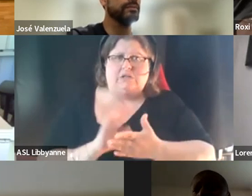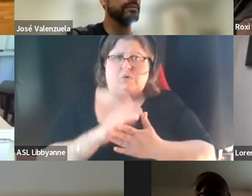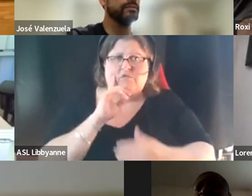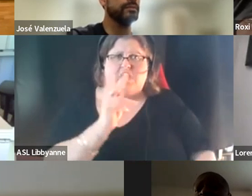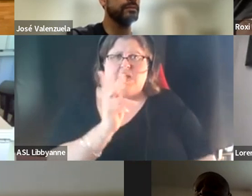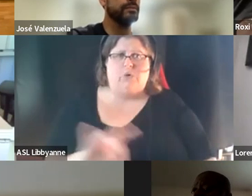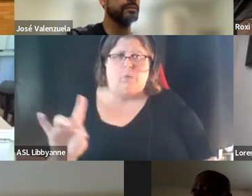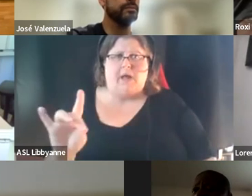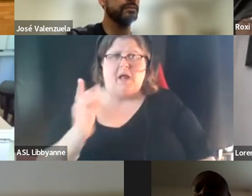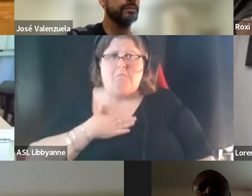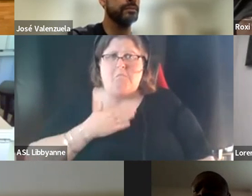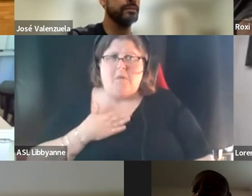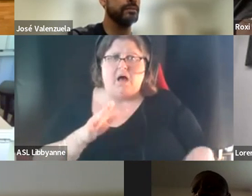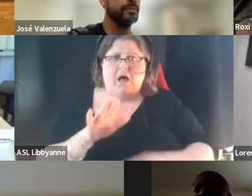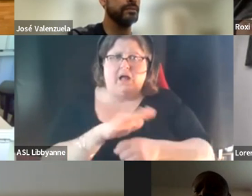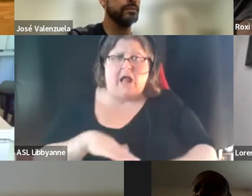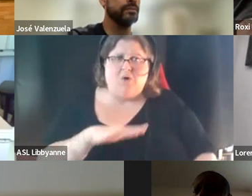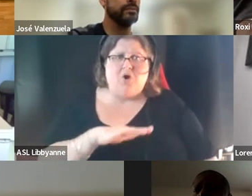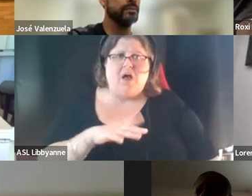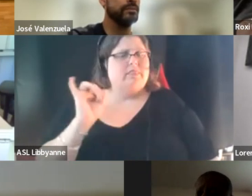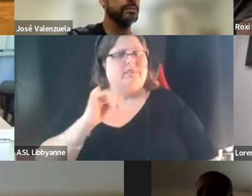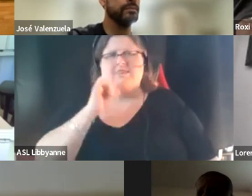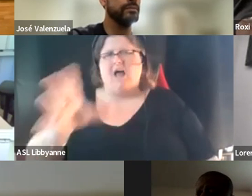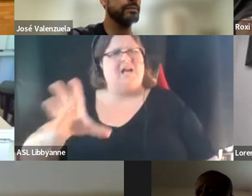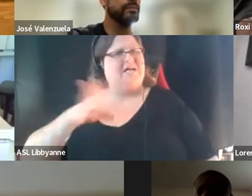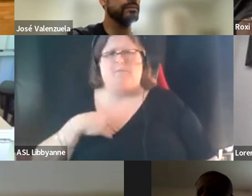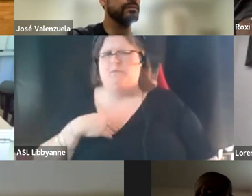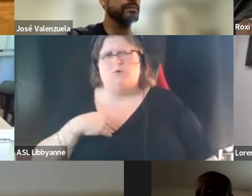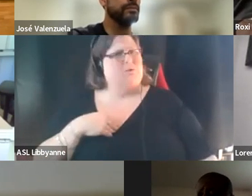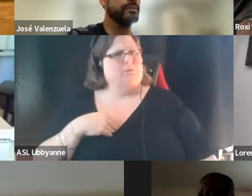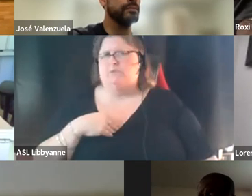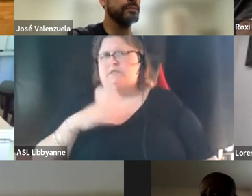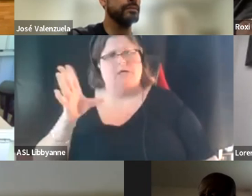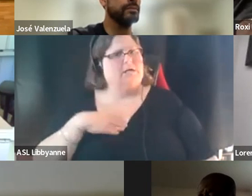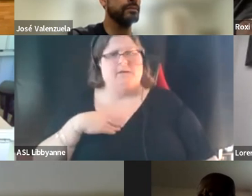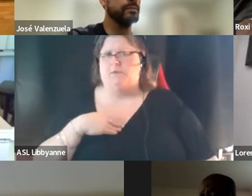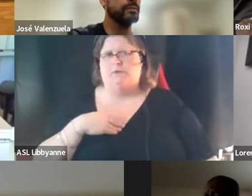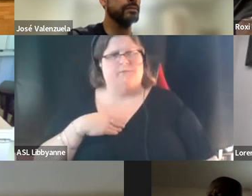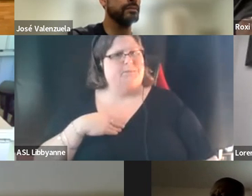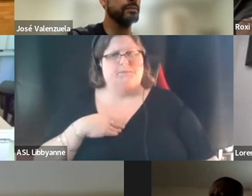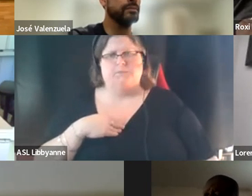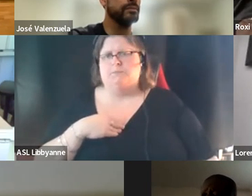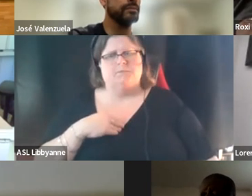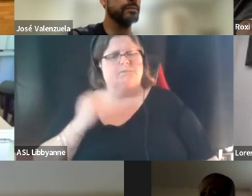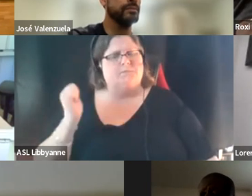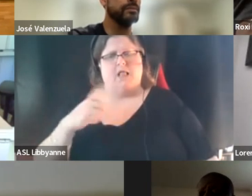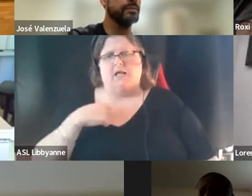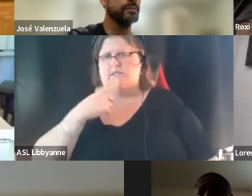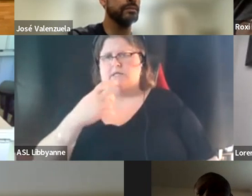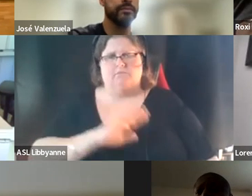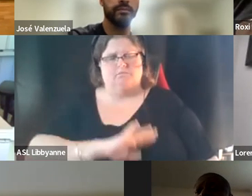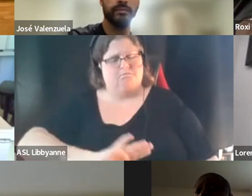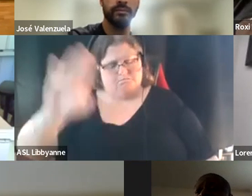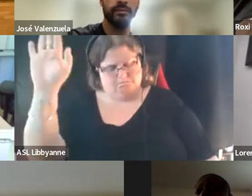my neighborhood, that is unacceptable. Unacceptable. That's all I can say on that one. But, you know,